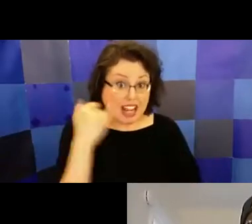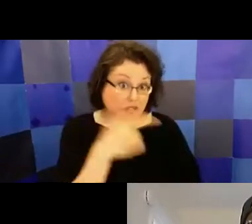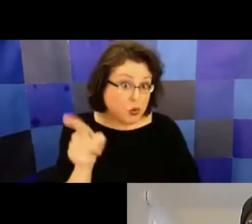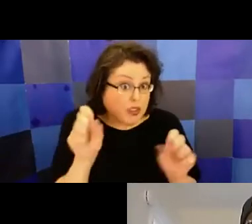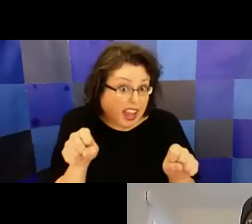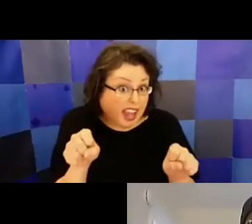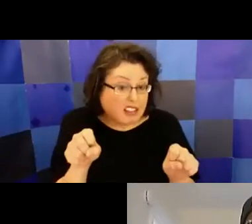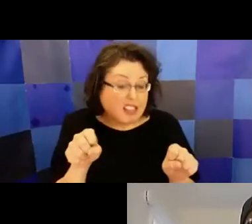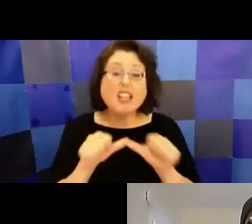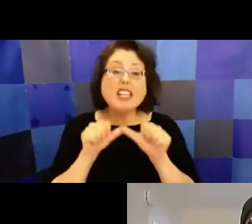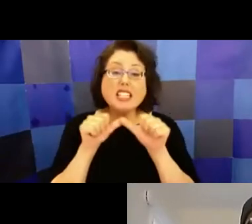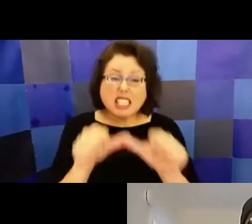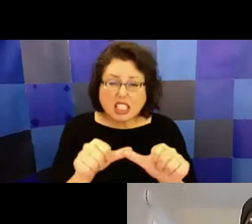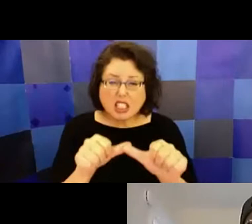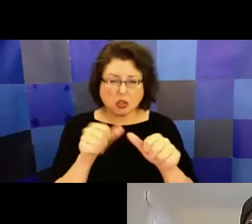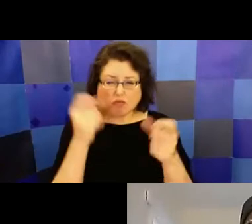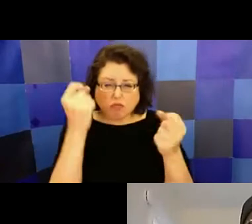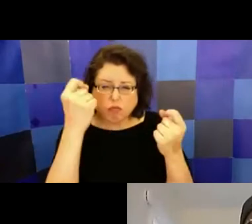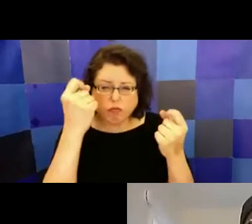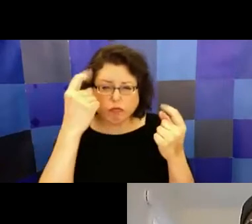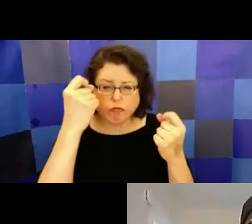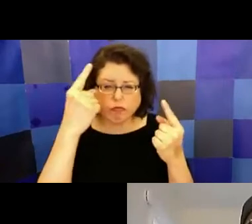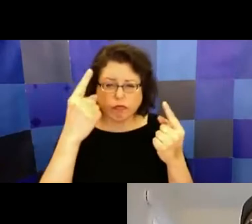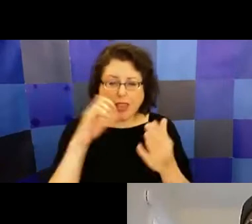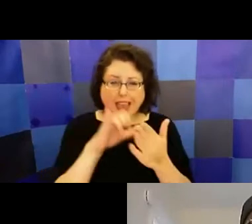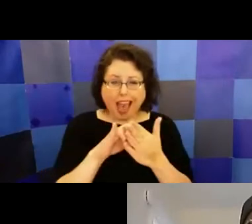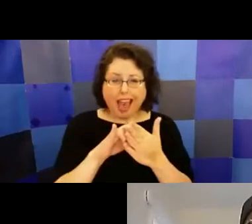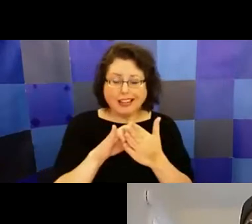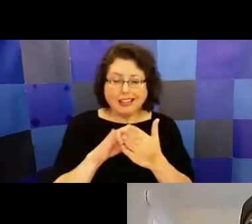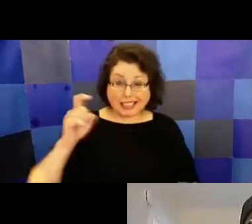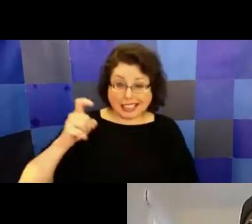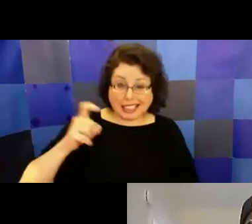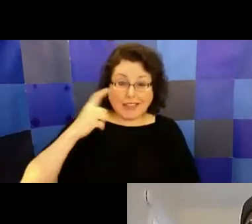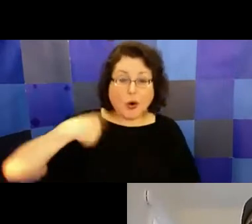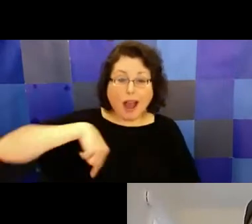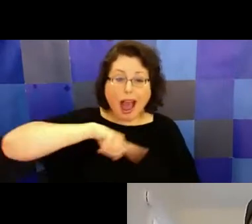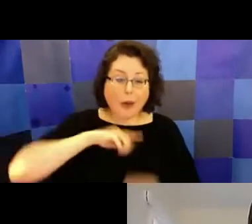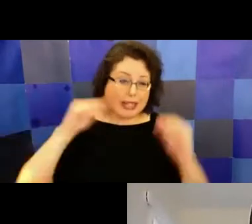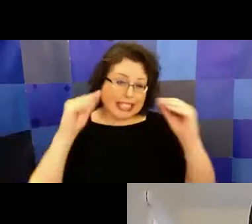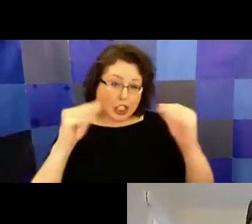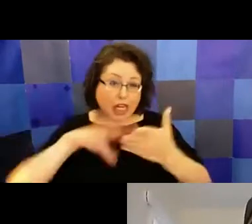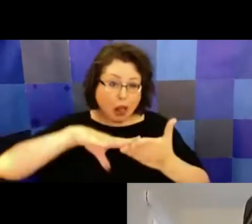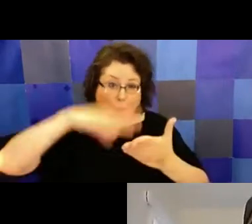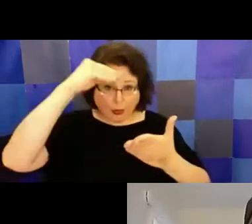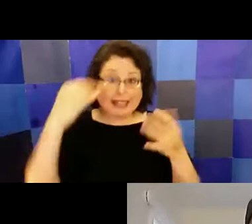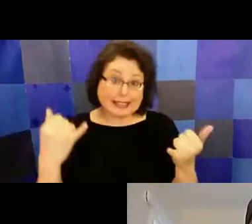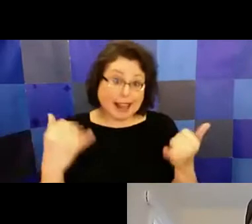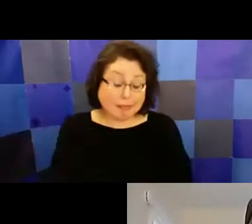continue to grapple with its meaning for our own sort of teaching and learning today.